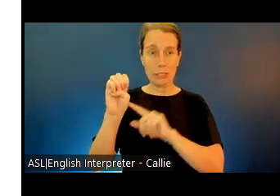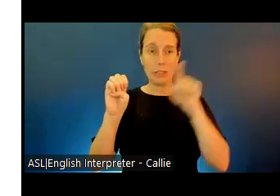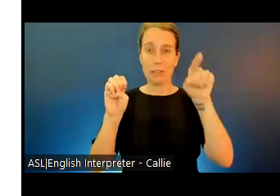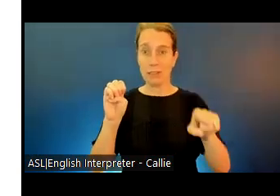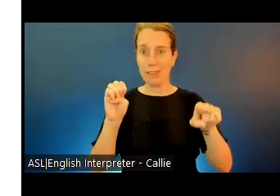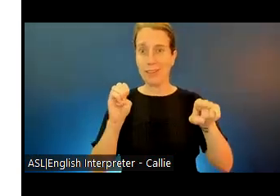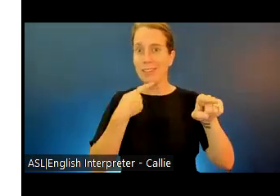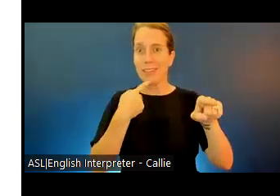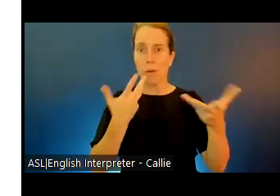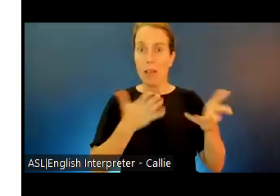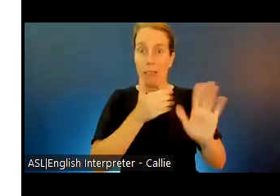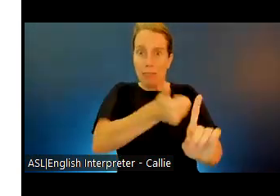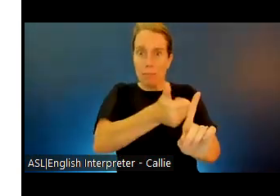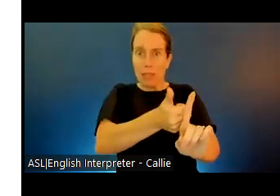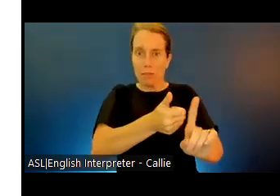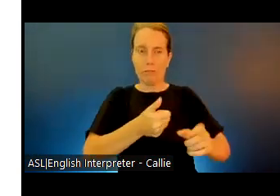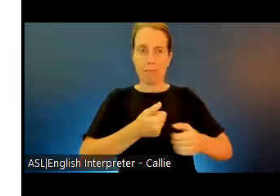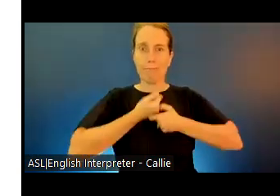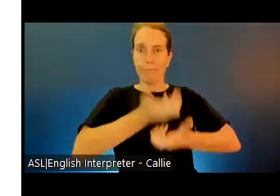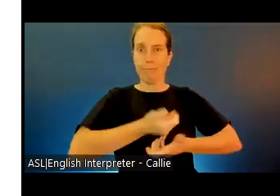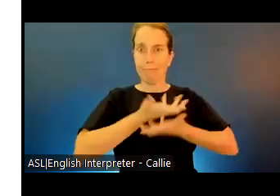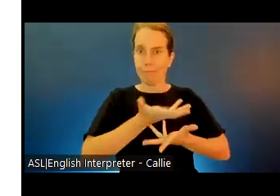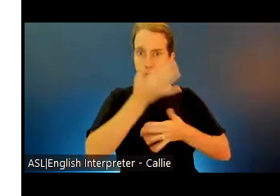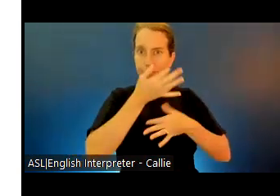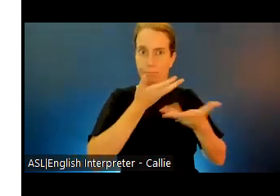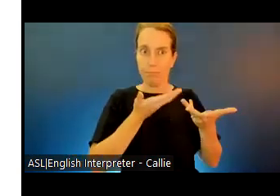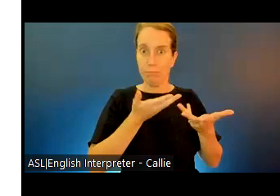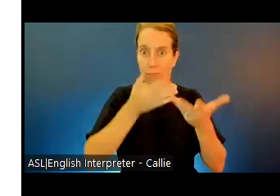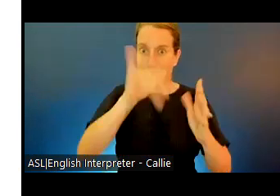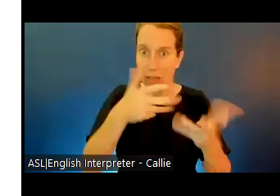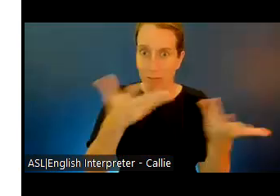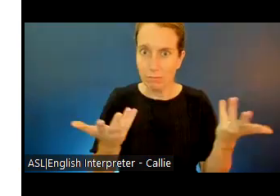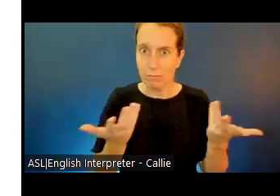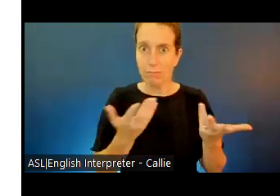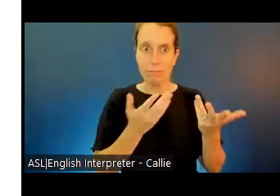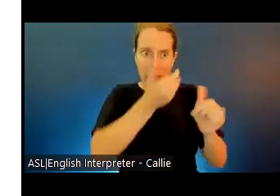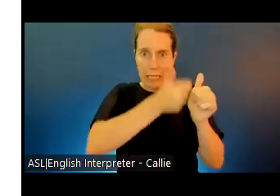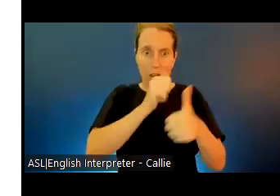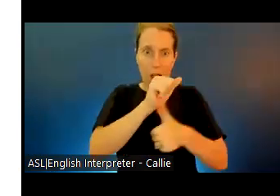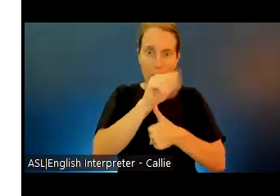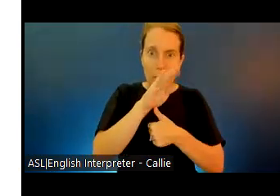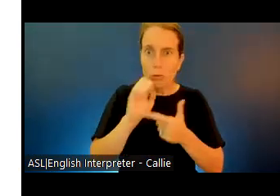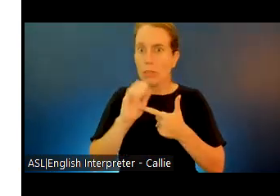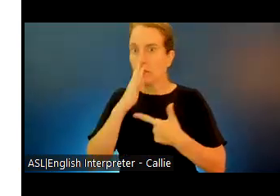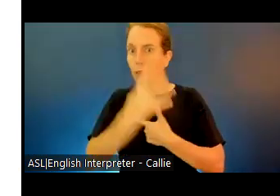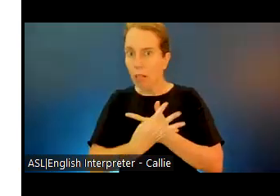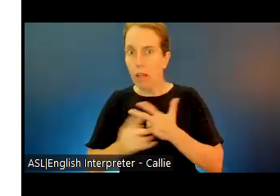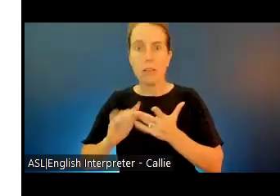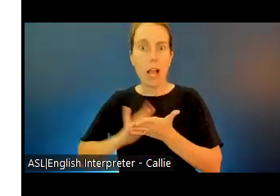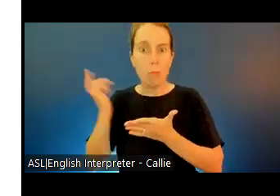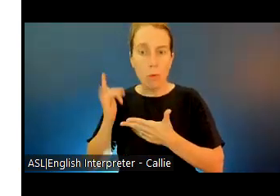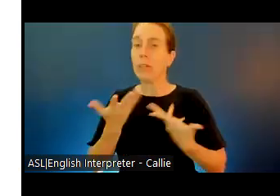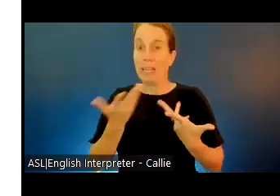report because I think it's important to emphasize that you want to take every report that an individual is making